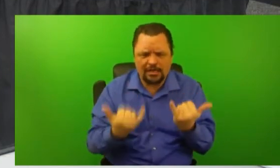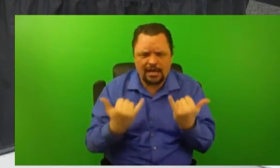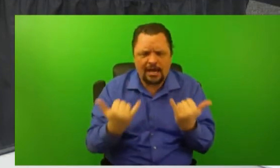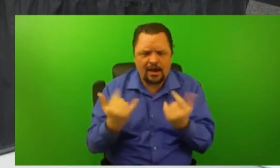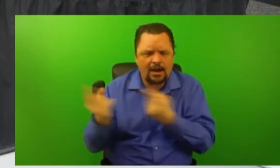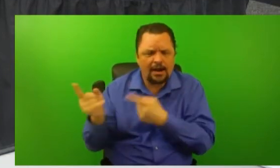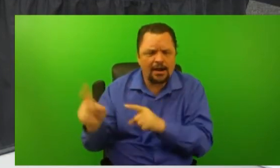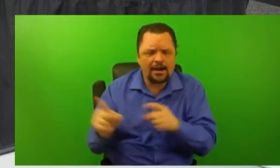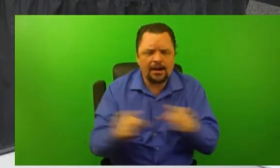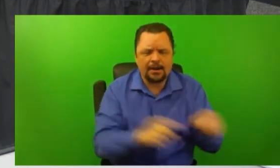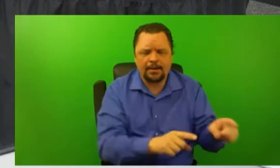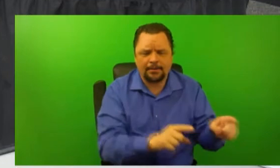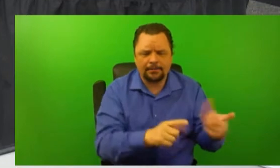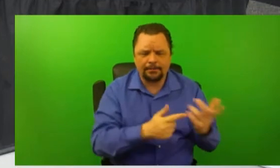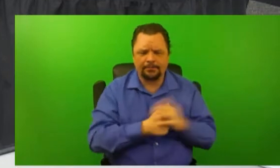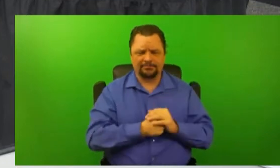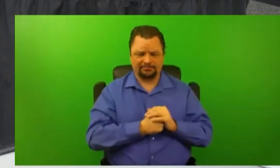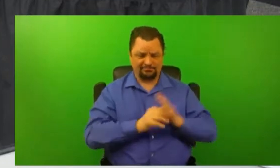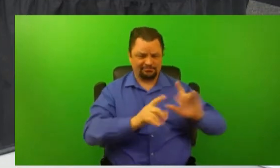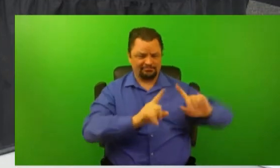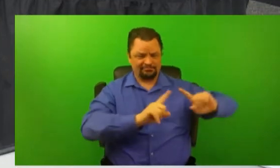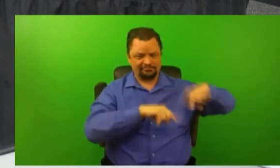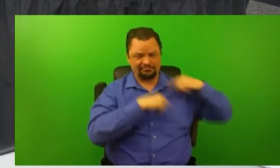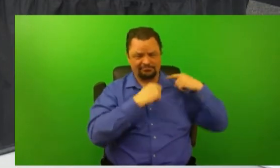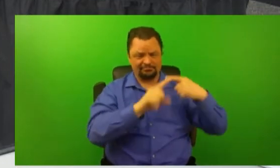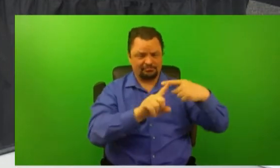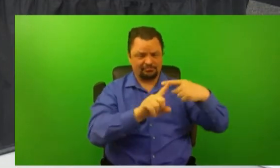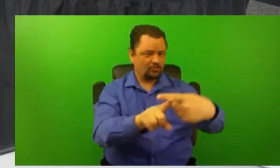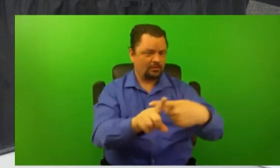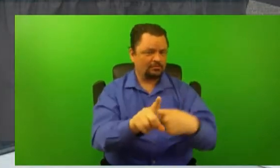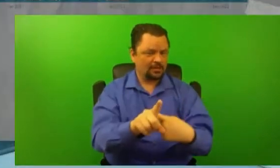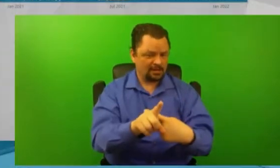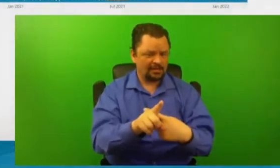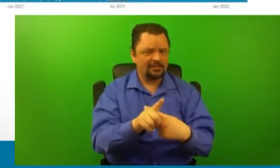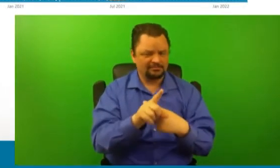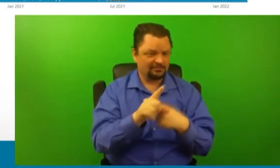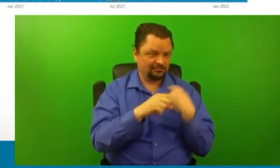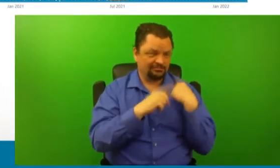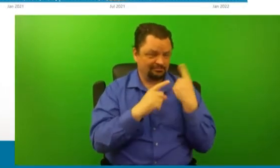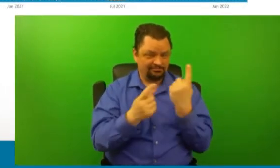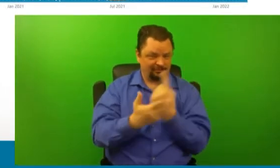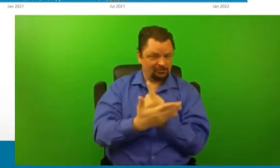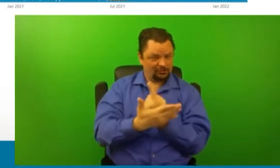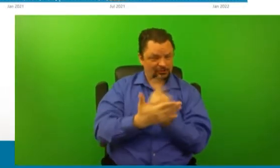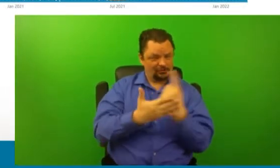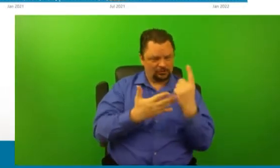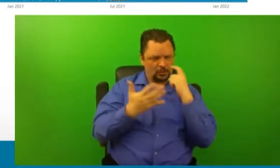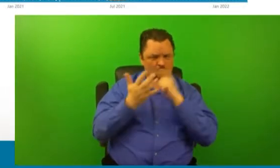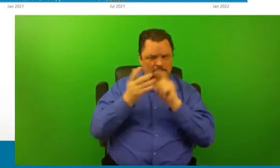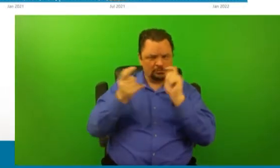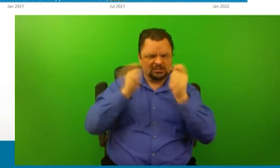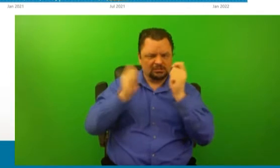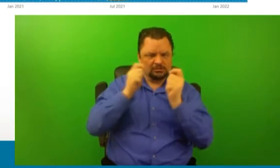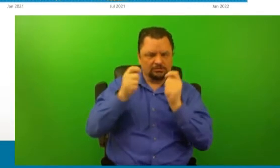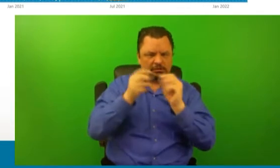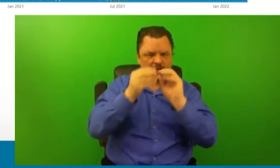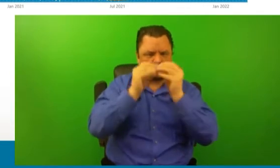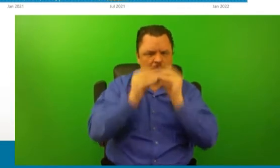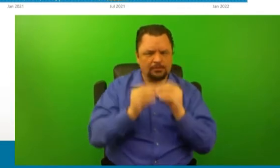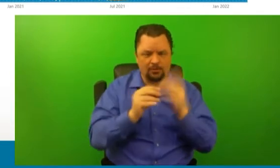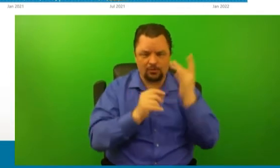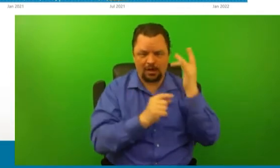week, perhaps the last month, but really even the last week, because things change so fast, especially with this Omicron variant,